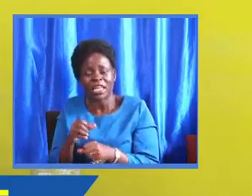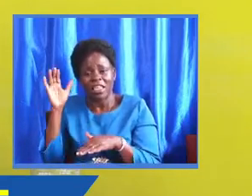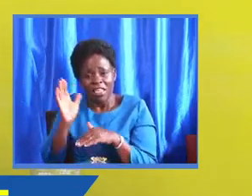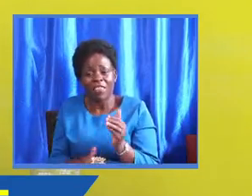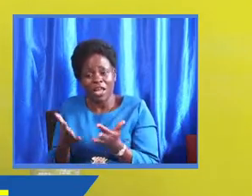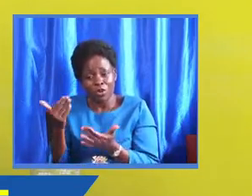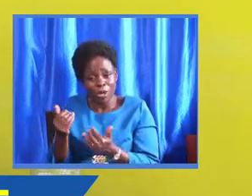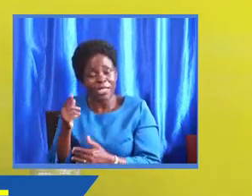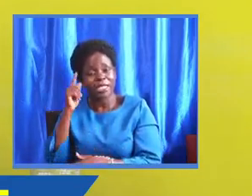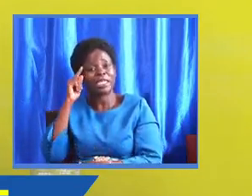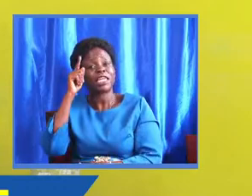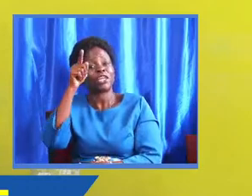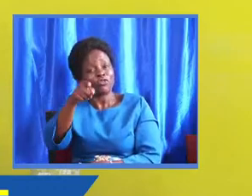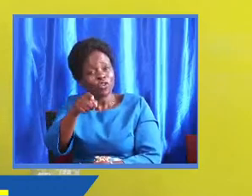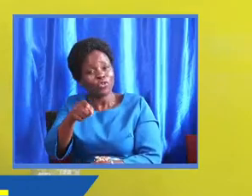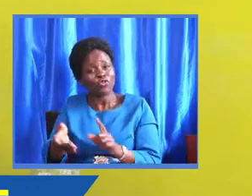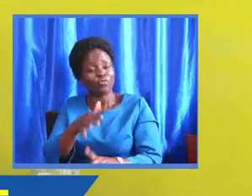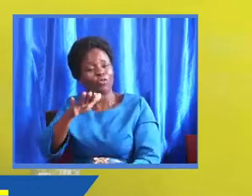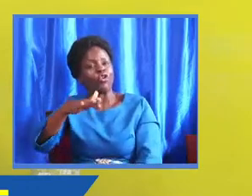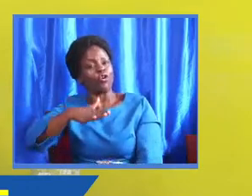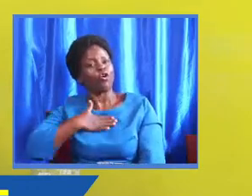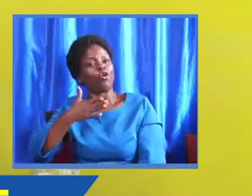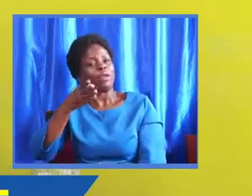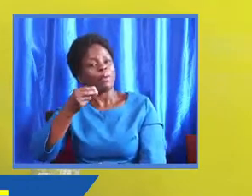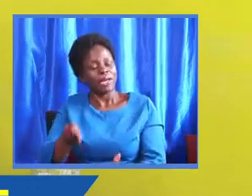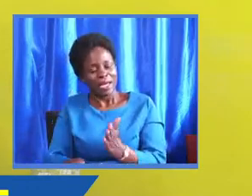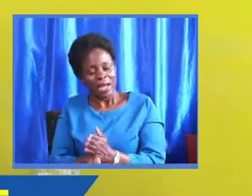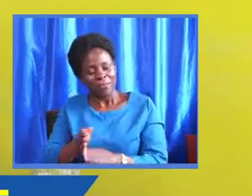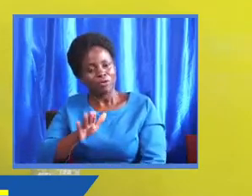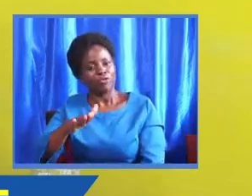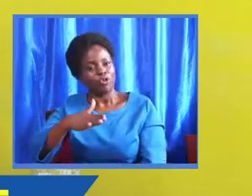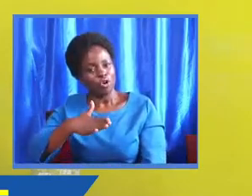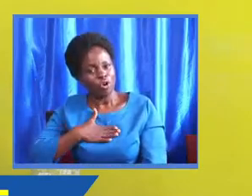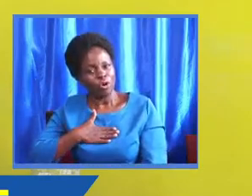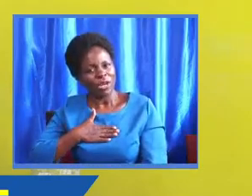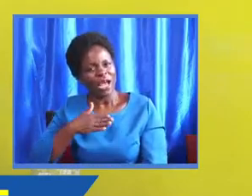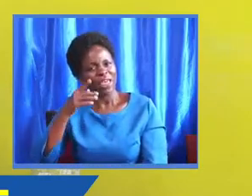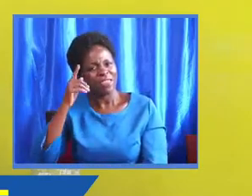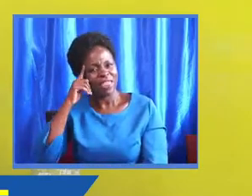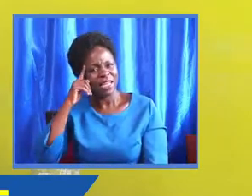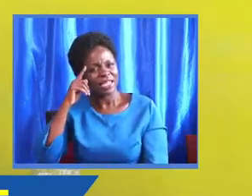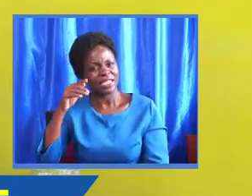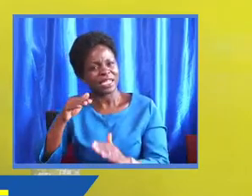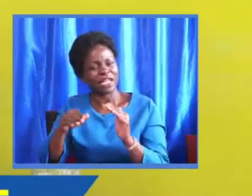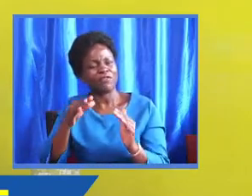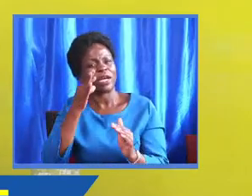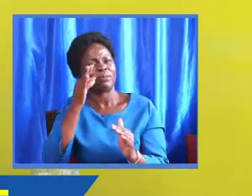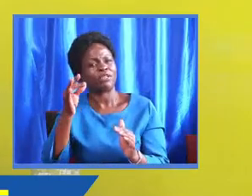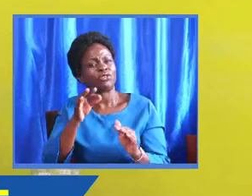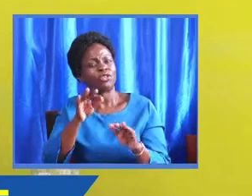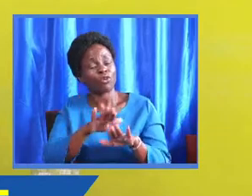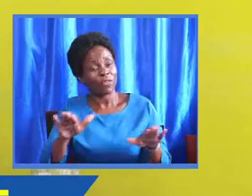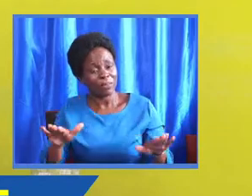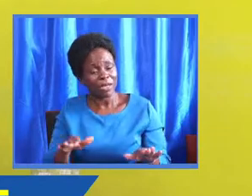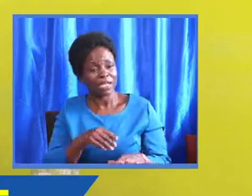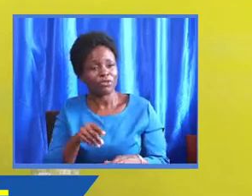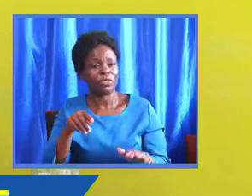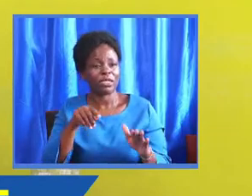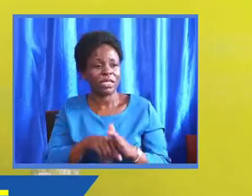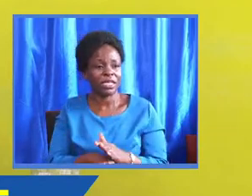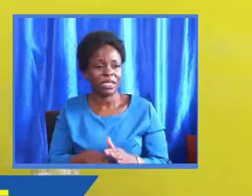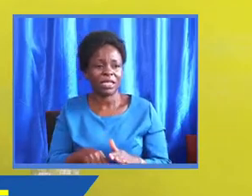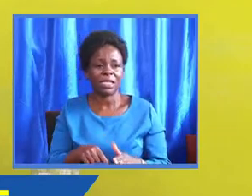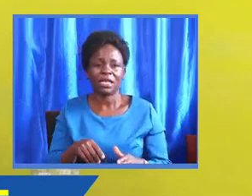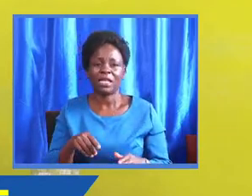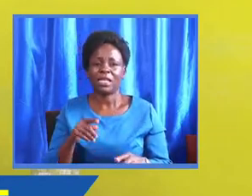waiting for you to get your own money and build your own. So I think it's also the level and maturity of the market that we're at that hasn't